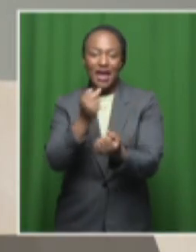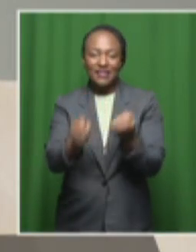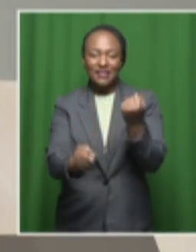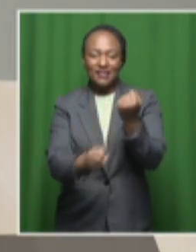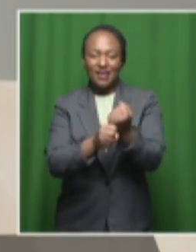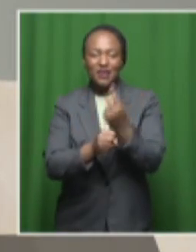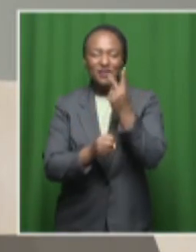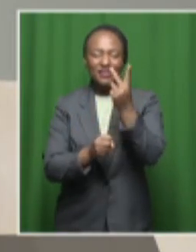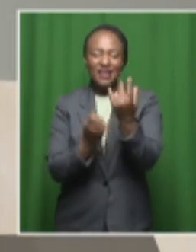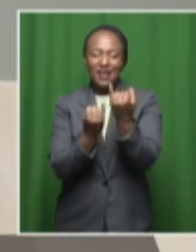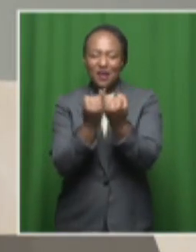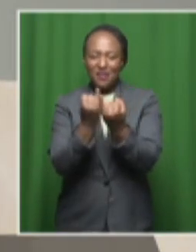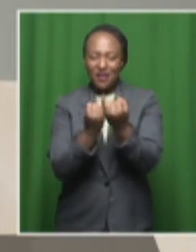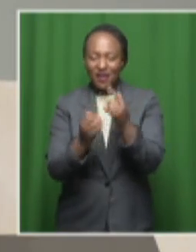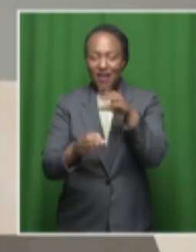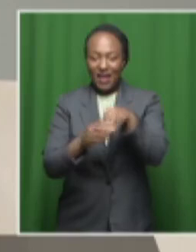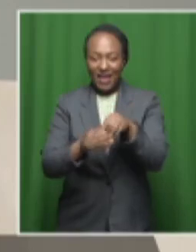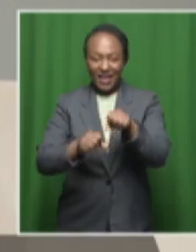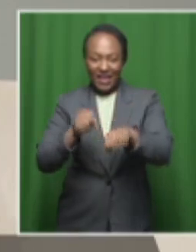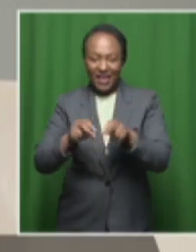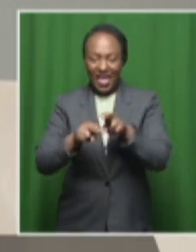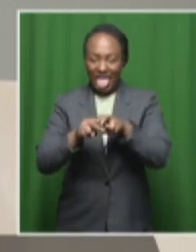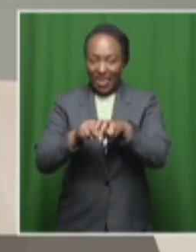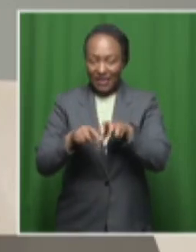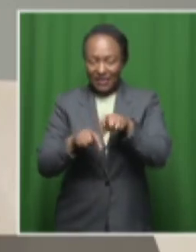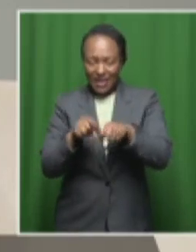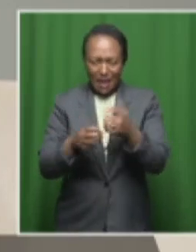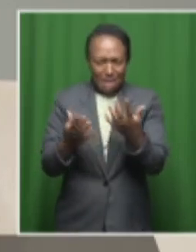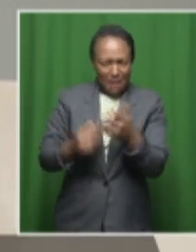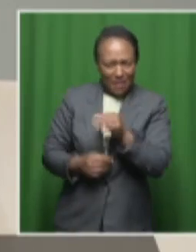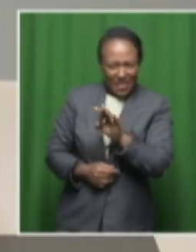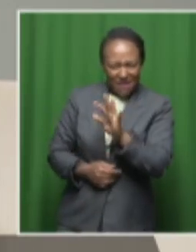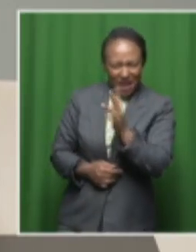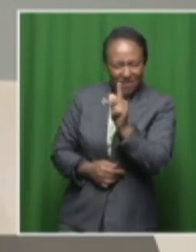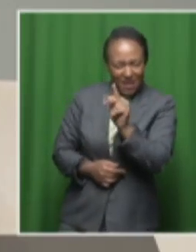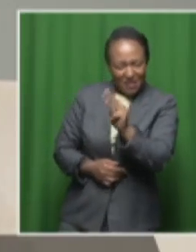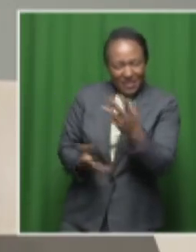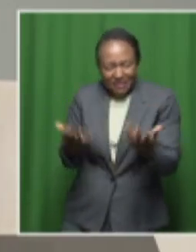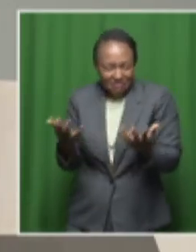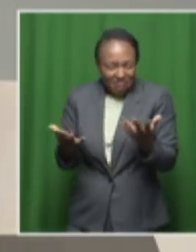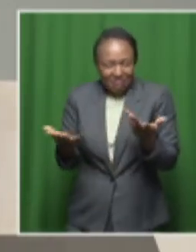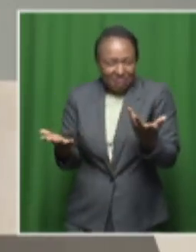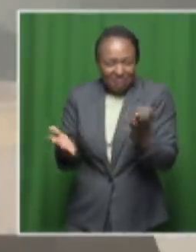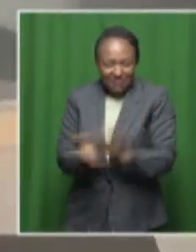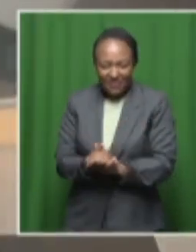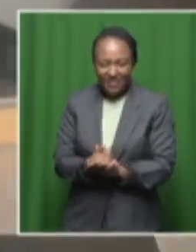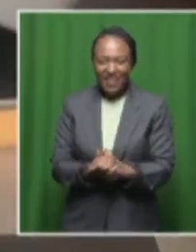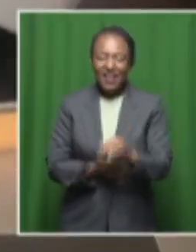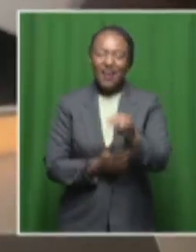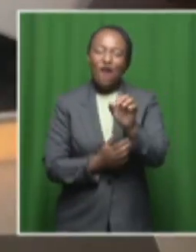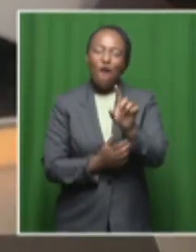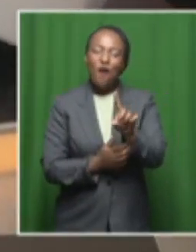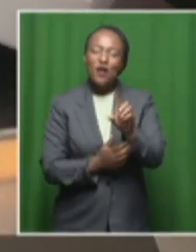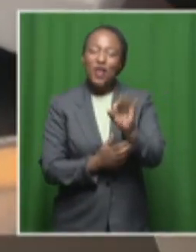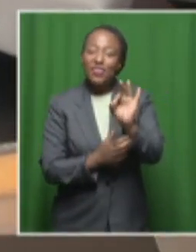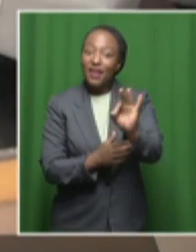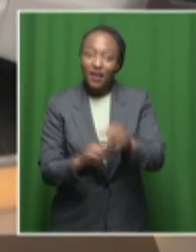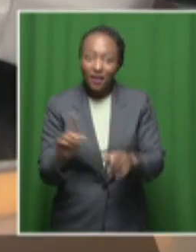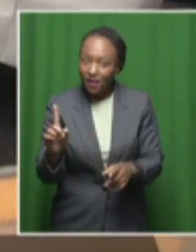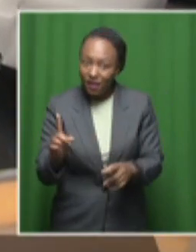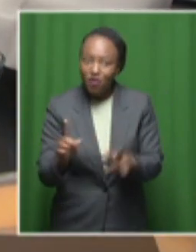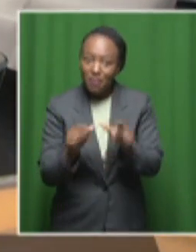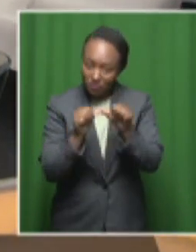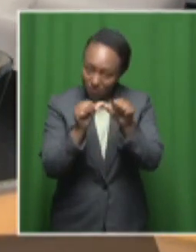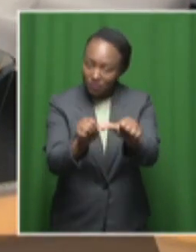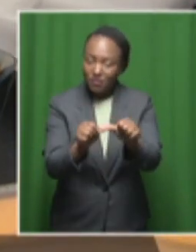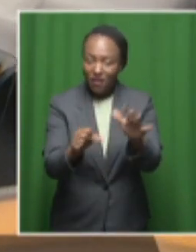the competition as well, not as an elite. I'm going to try maybe a 35 kilometer with the kids. It's a 103 kilometer race. You've got to do the